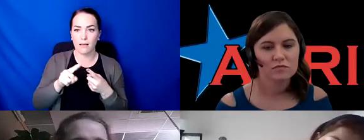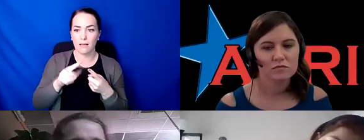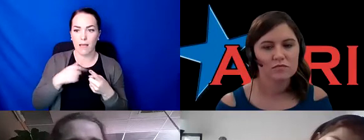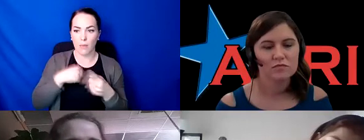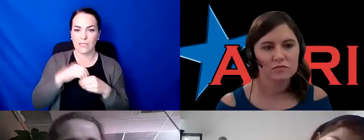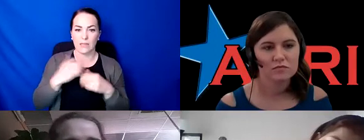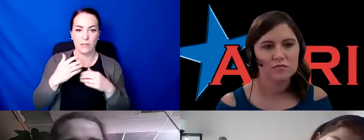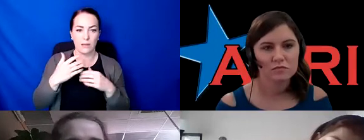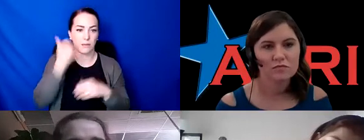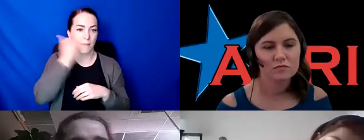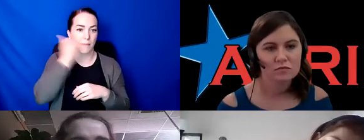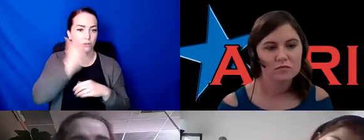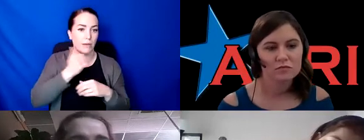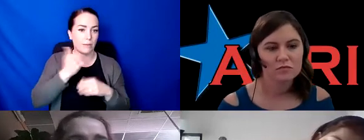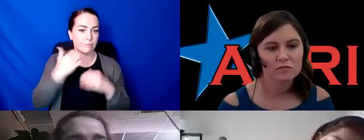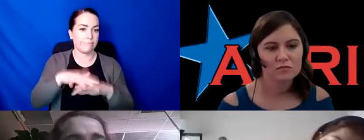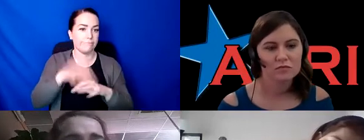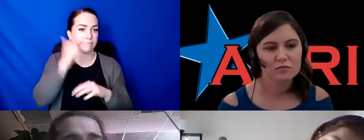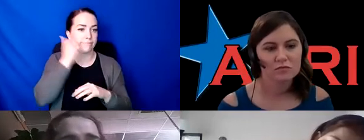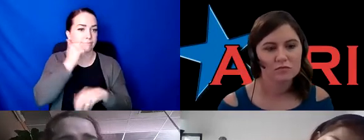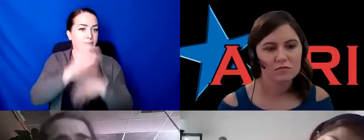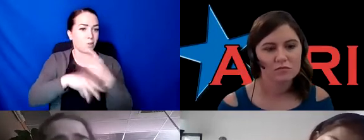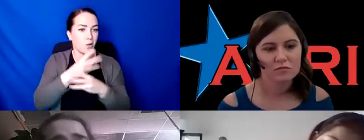world, basically. So,